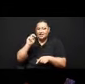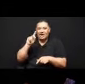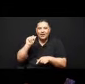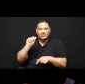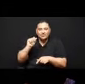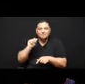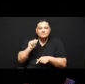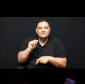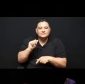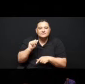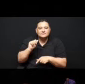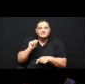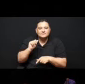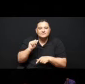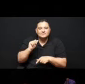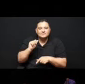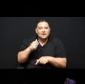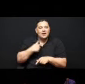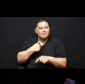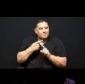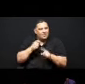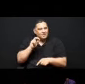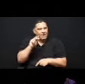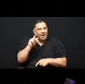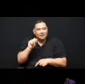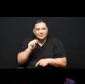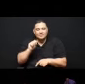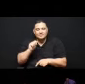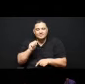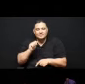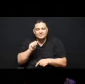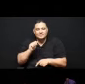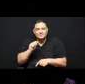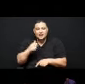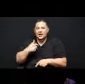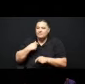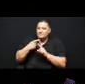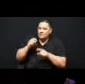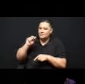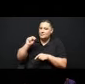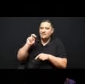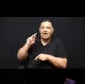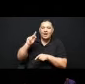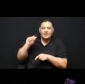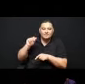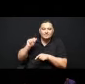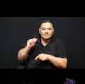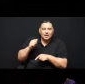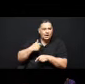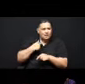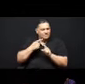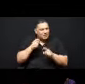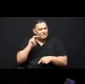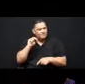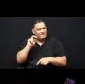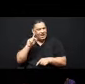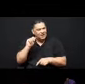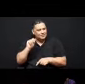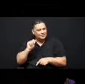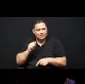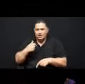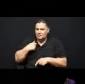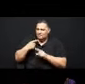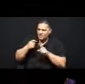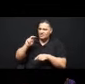I'm from Nevada. I'm from Nevada. I'm from Nevada. I'm from Nevada. I'm from